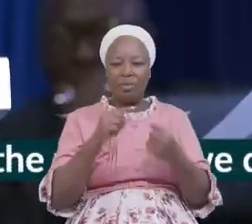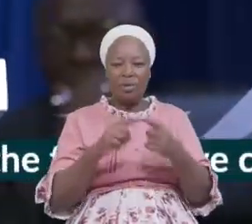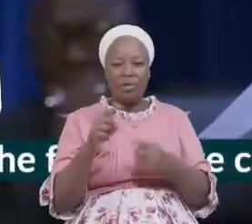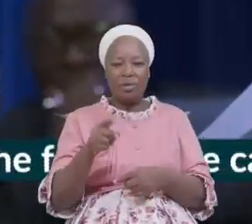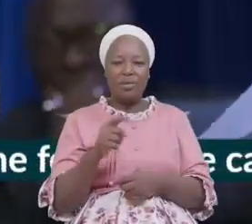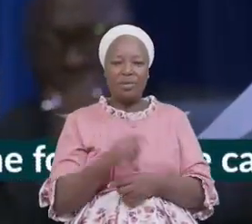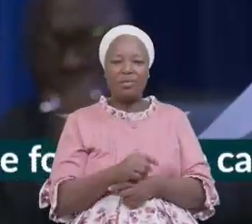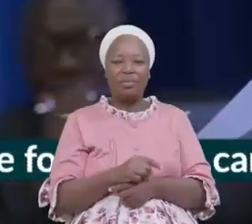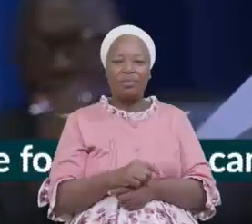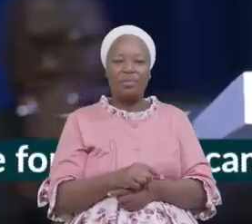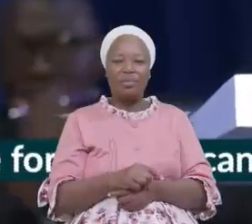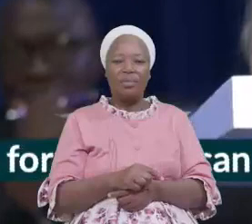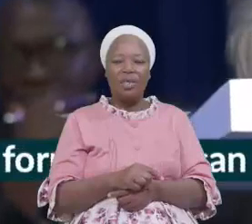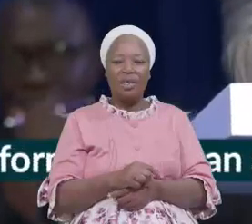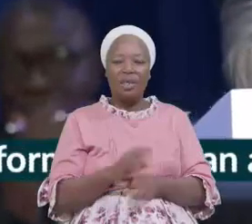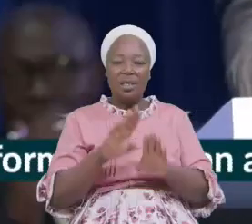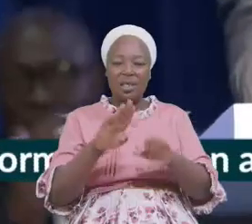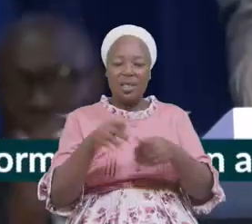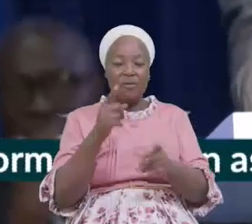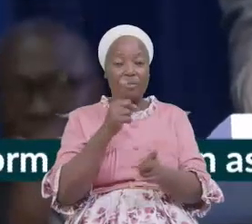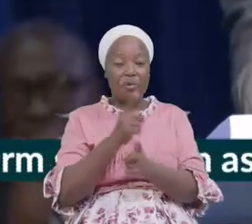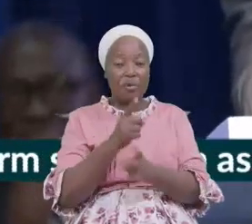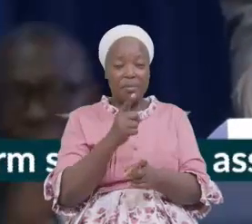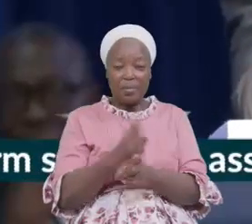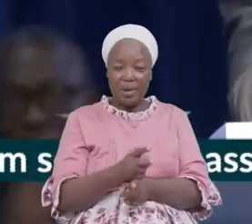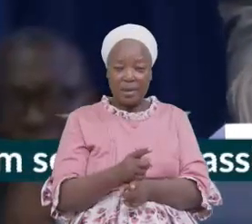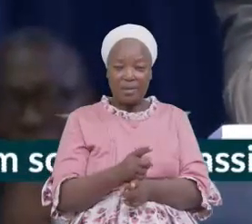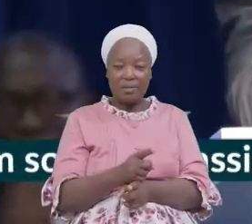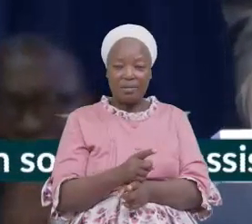give proper particulars.